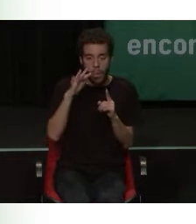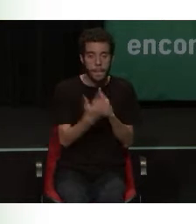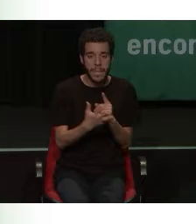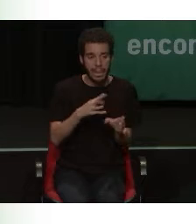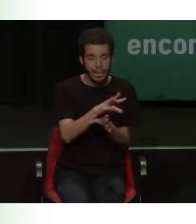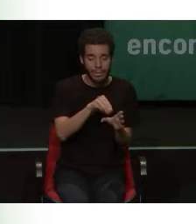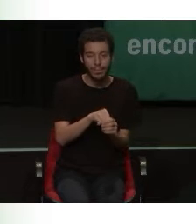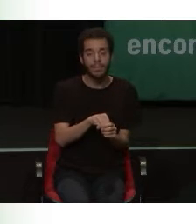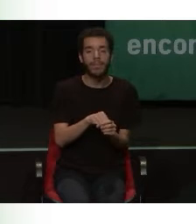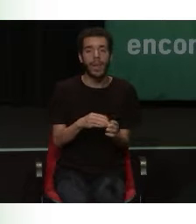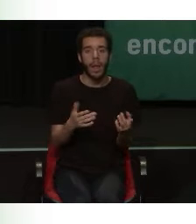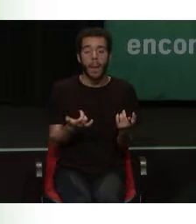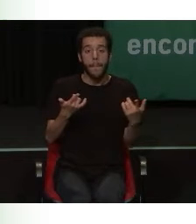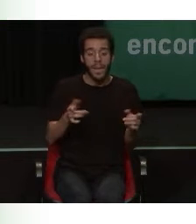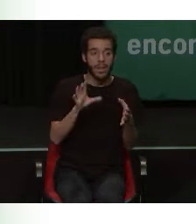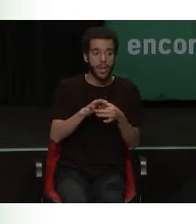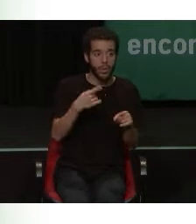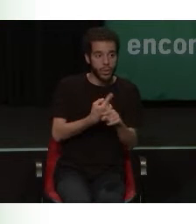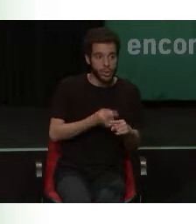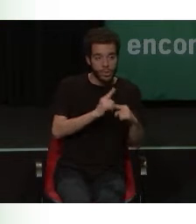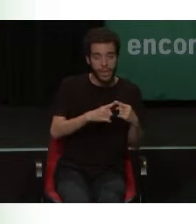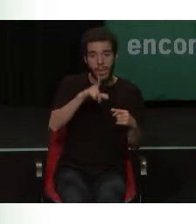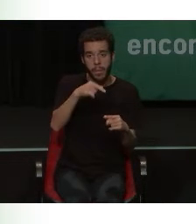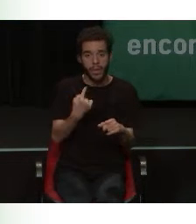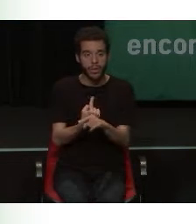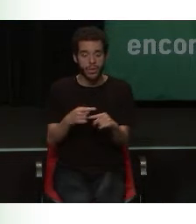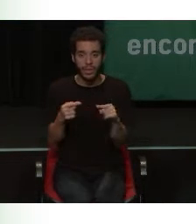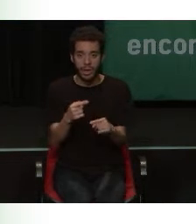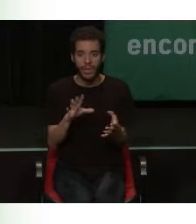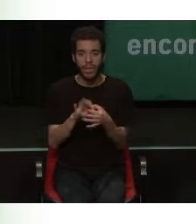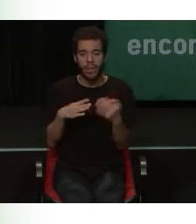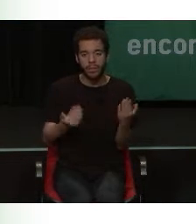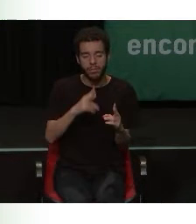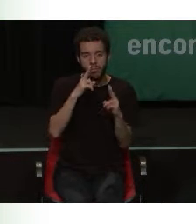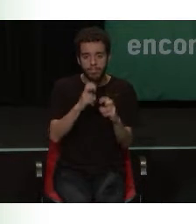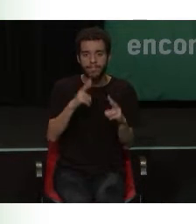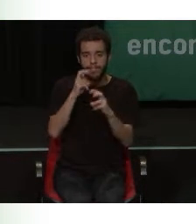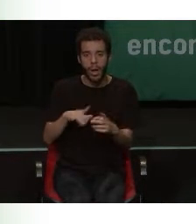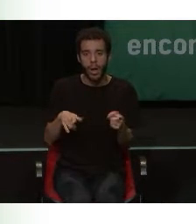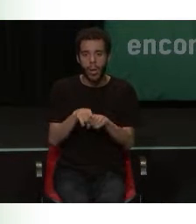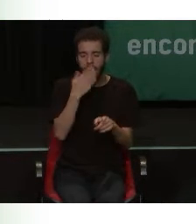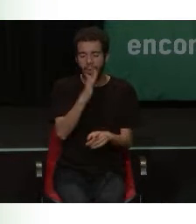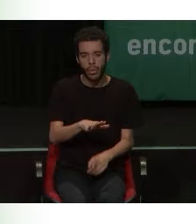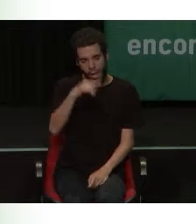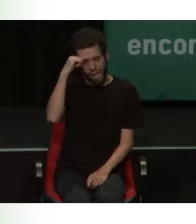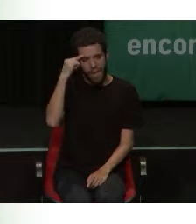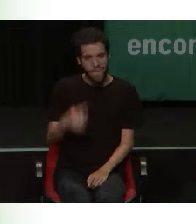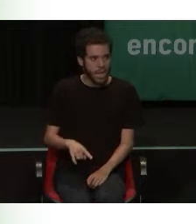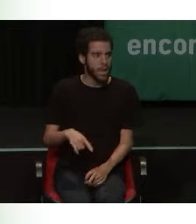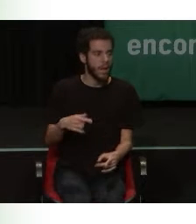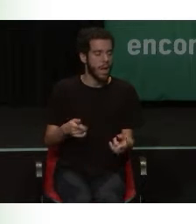the environment where they are, for both good and bad things. People with